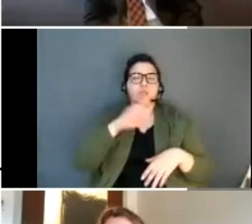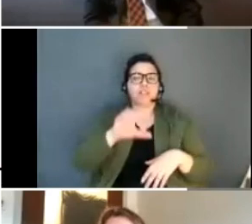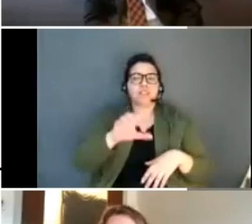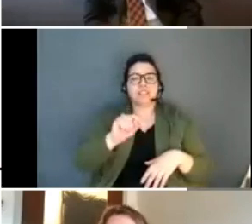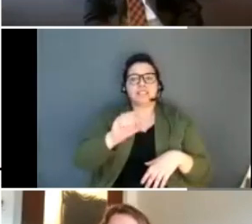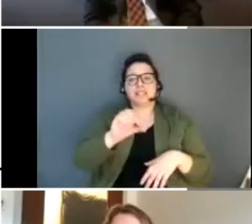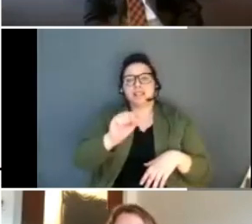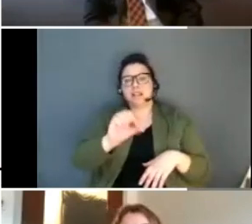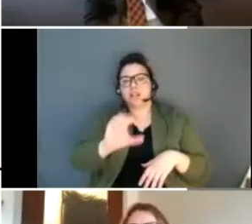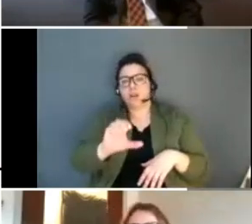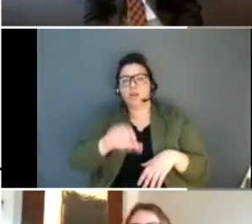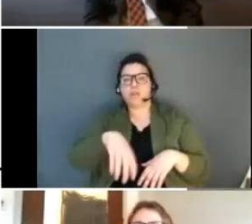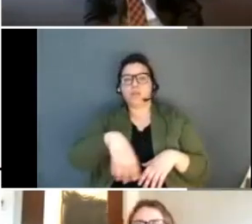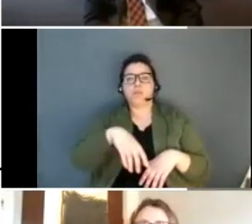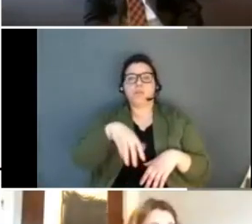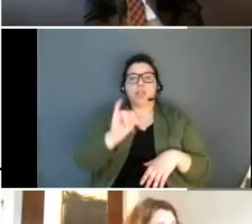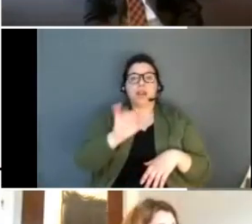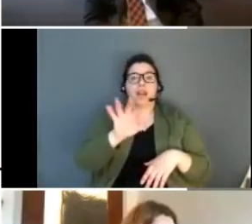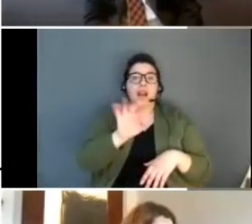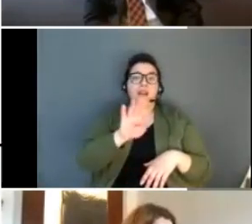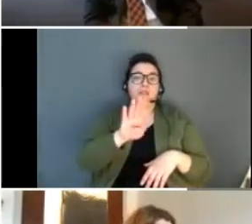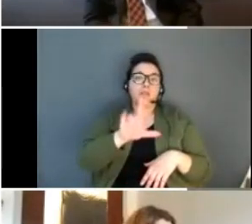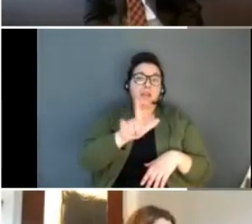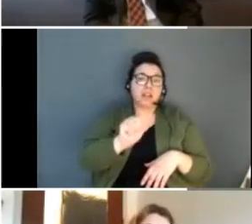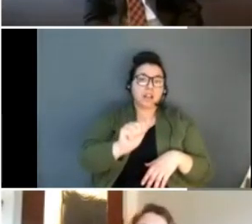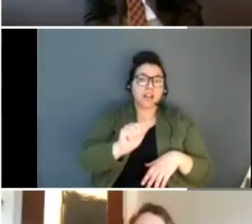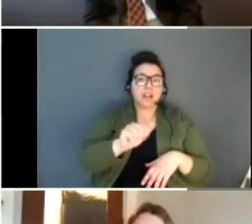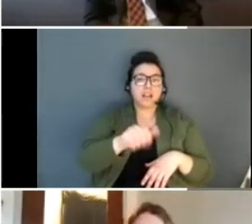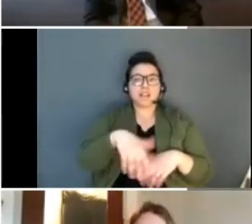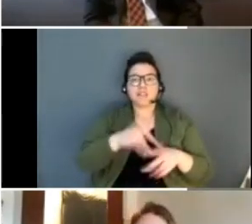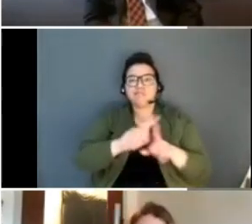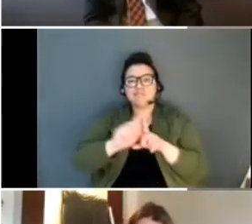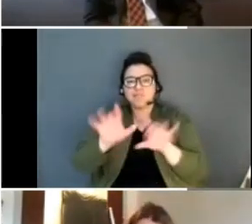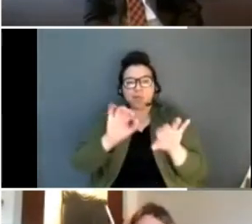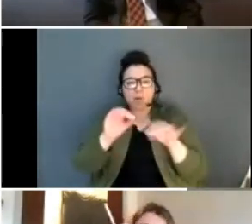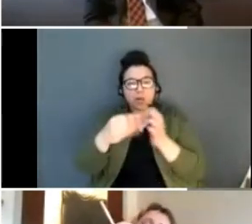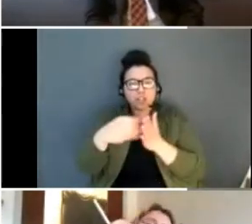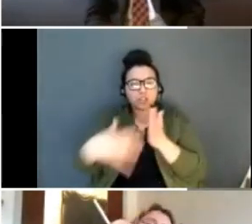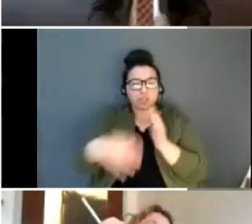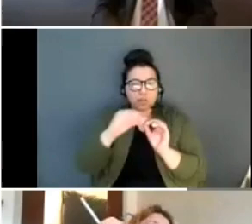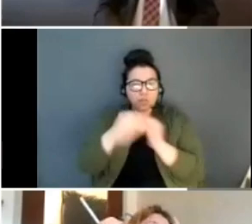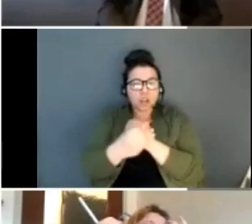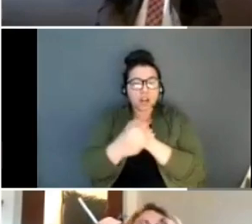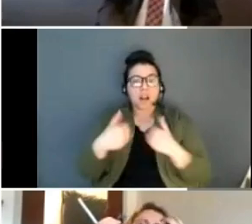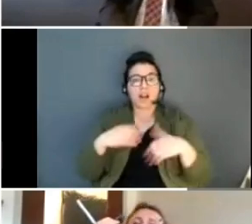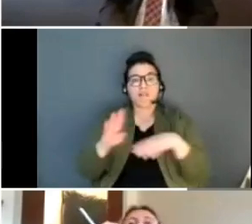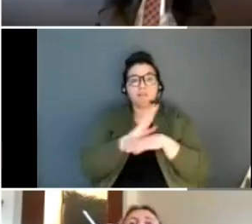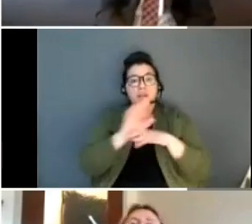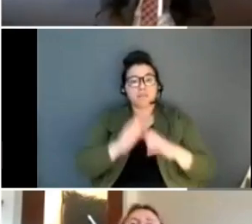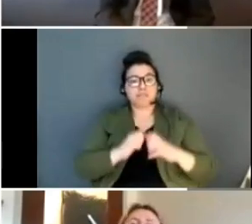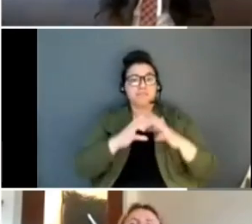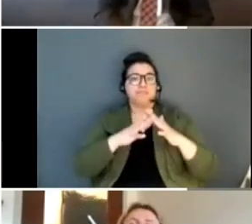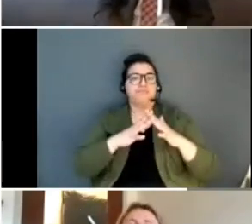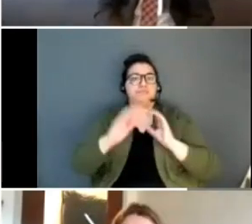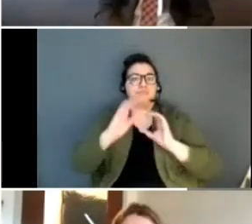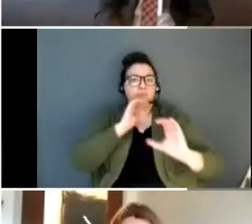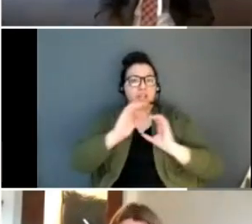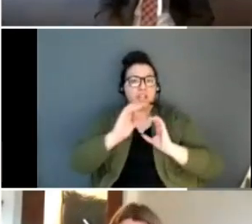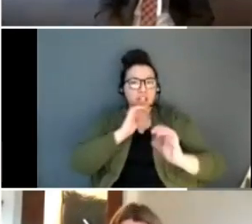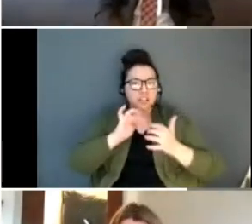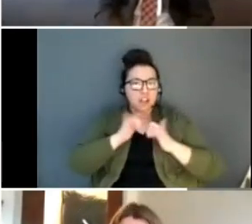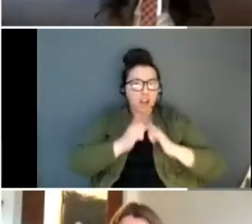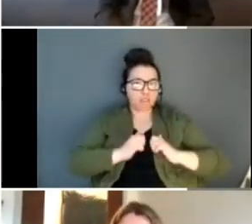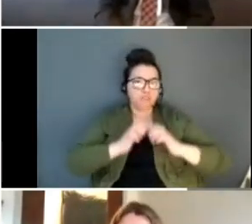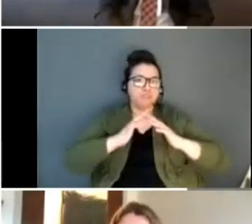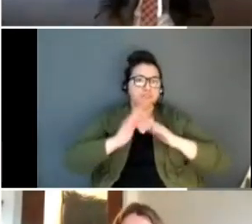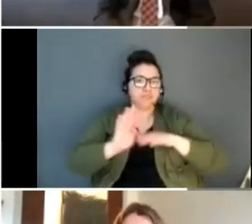FBLA, BPA, any student organizations? We also do a lot of entrepreneurial communication, sales